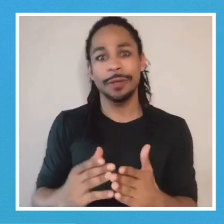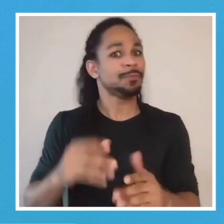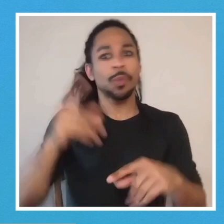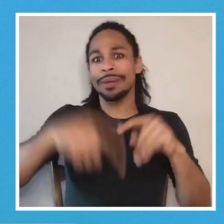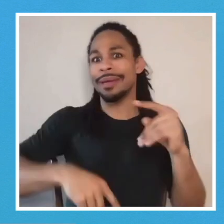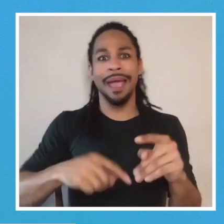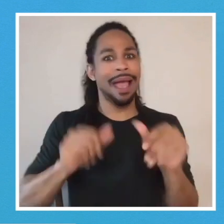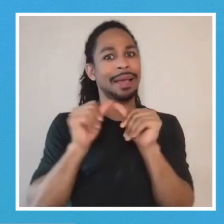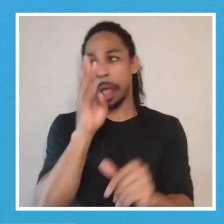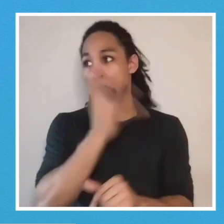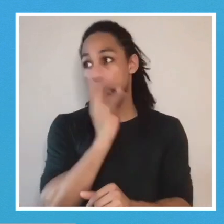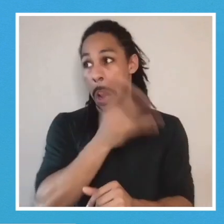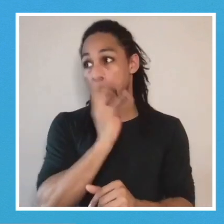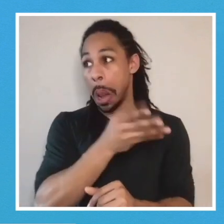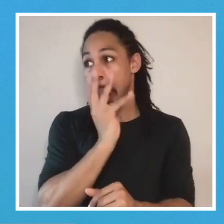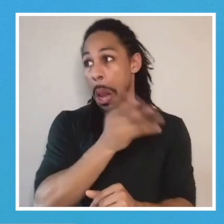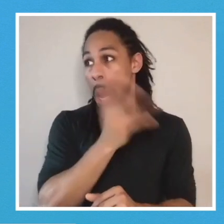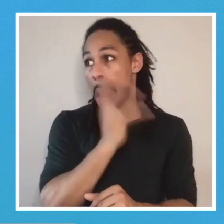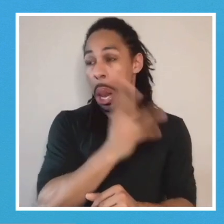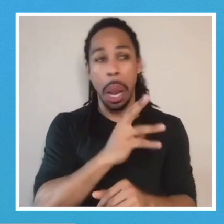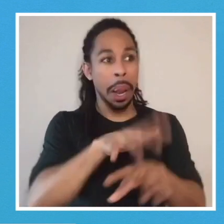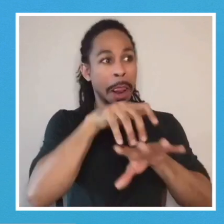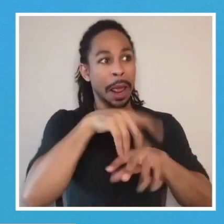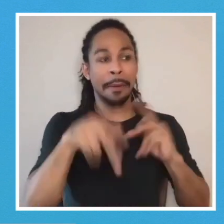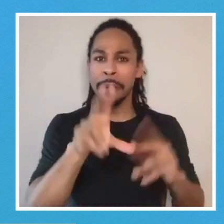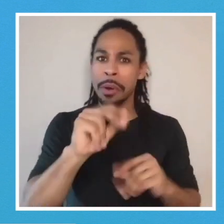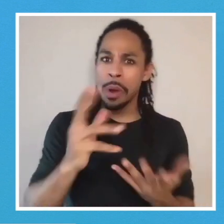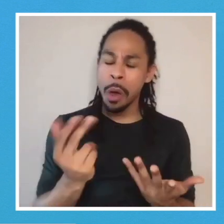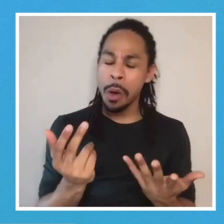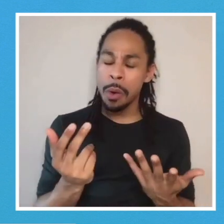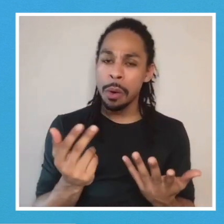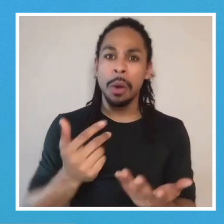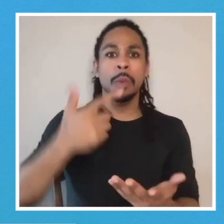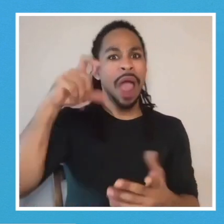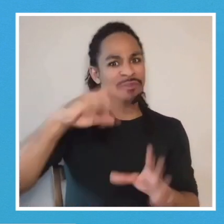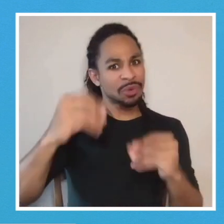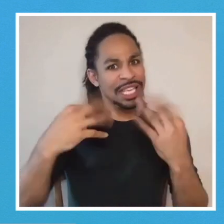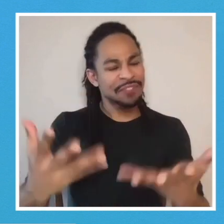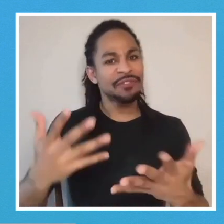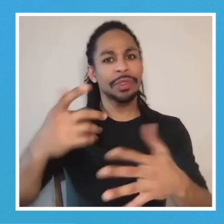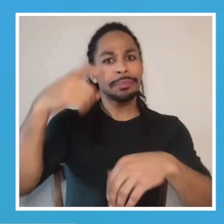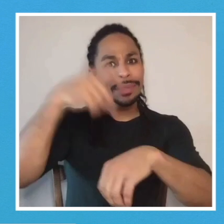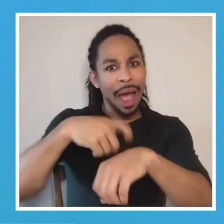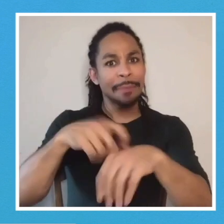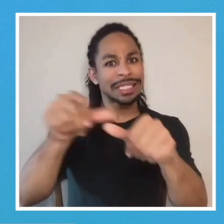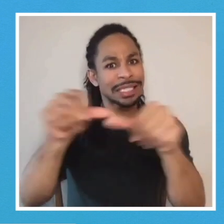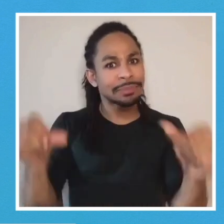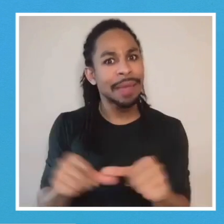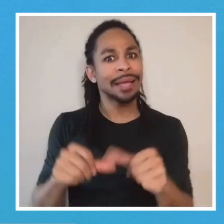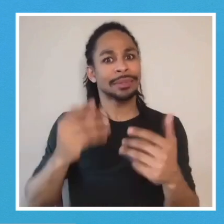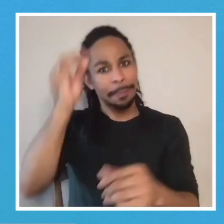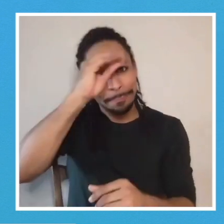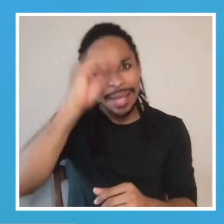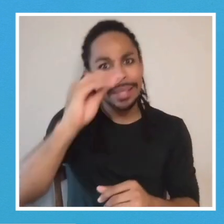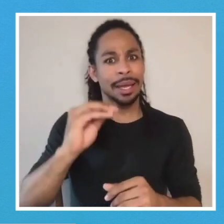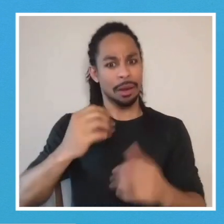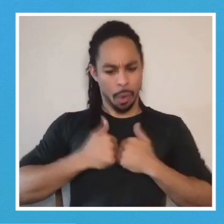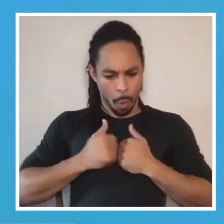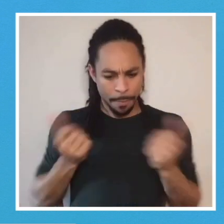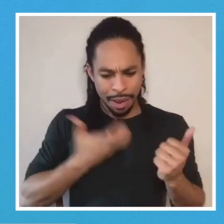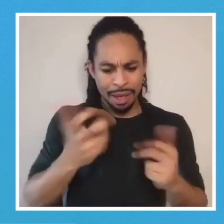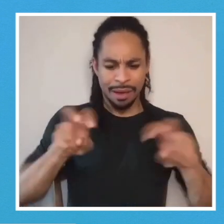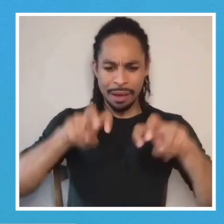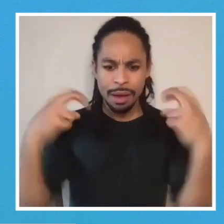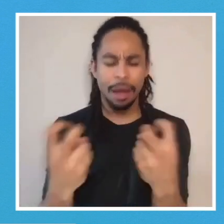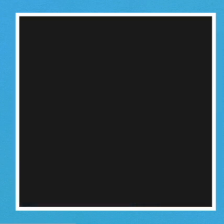We've ignored them for so long, and now it's time to give them a place at the table and follow their wisdom and